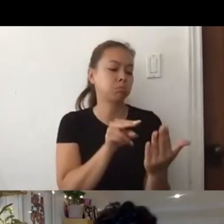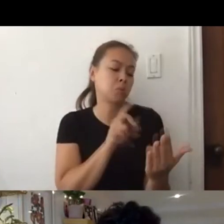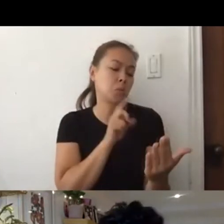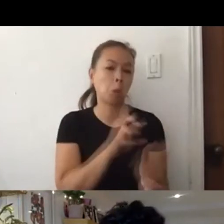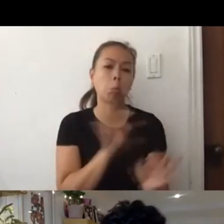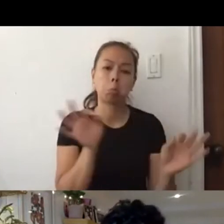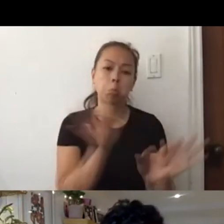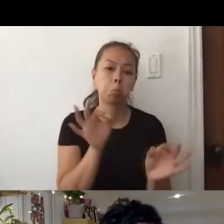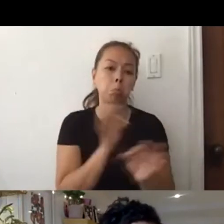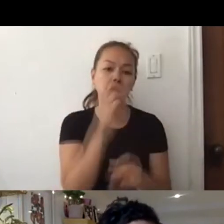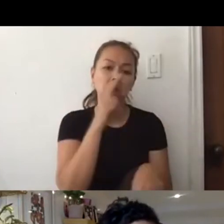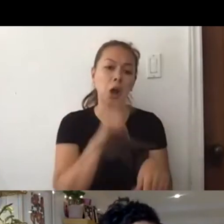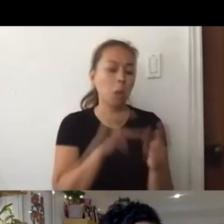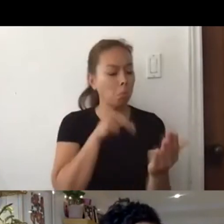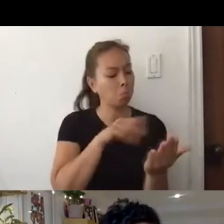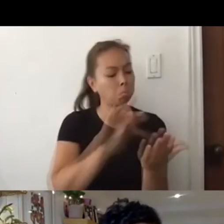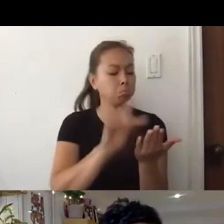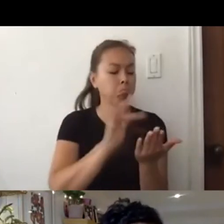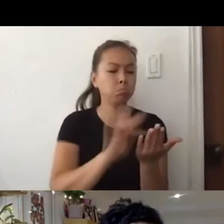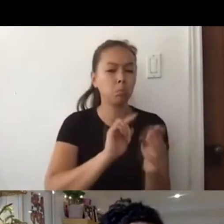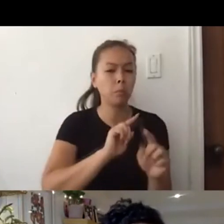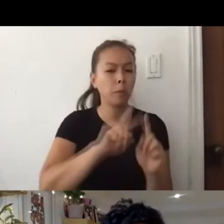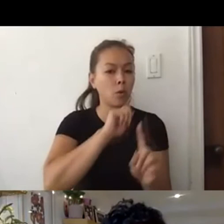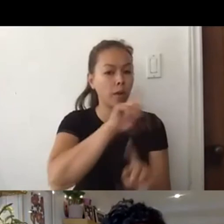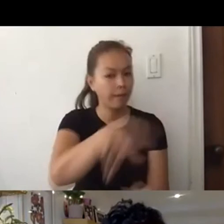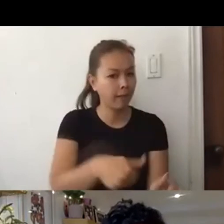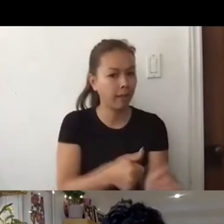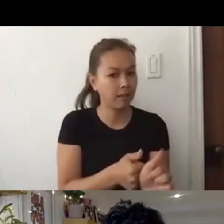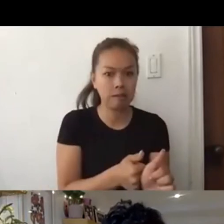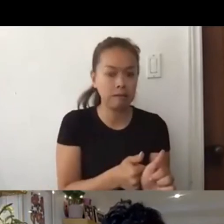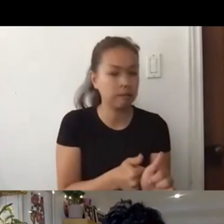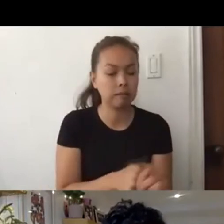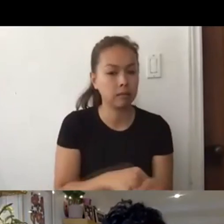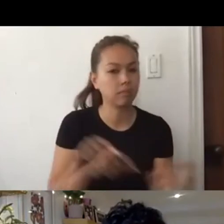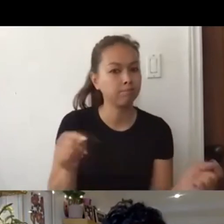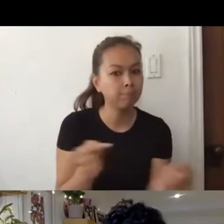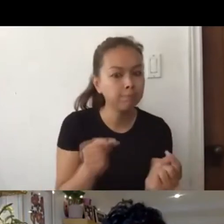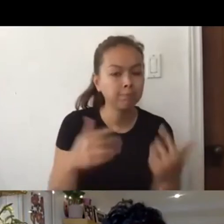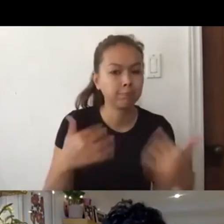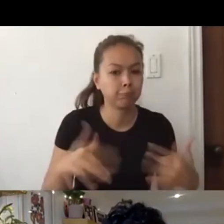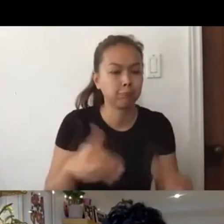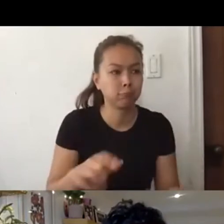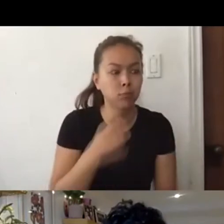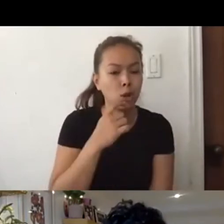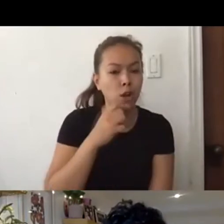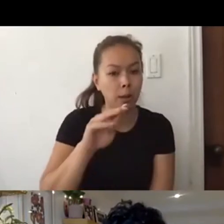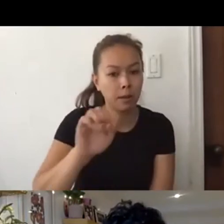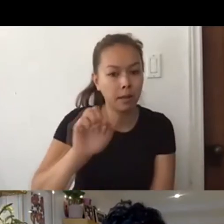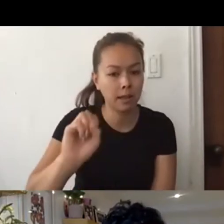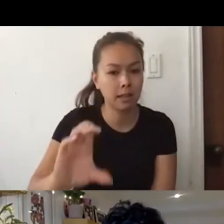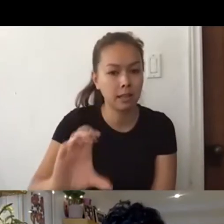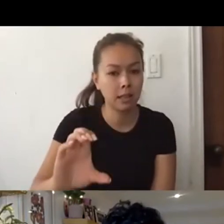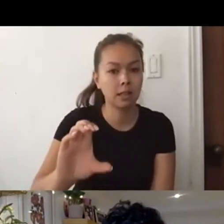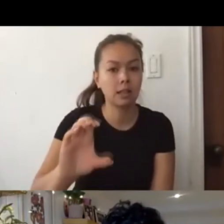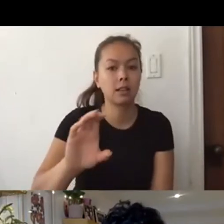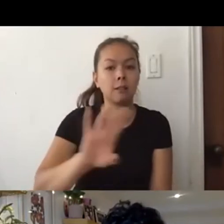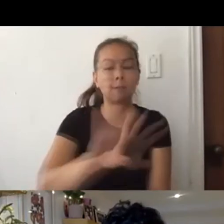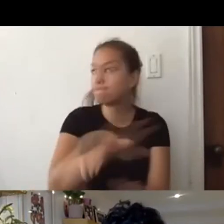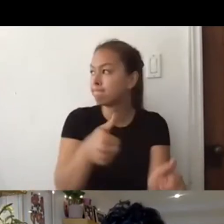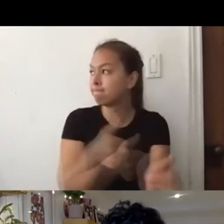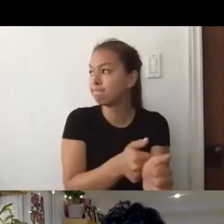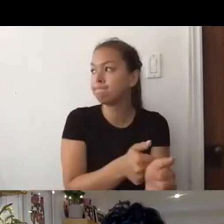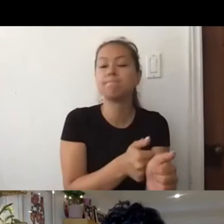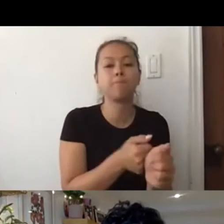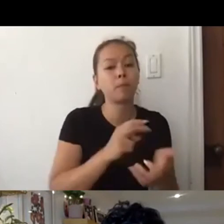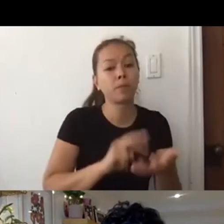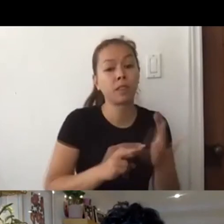fun, and it's not. And so although it's we can talk about how much we've grown as